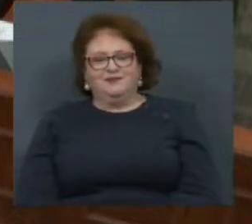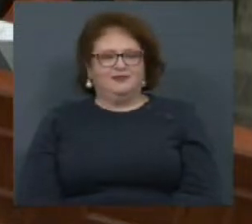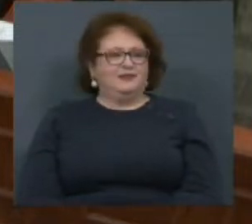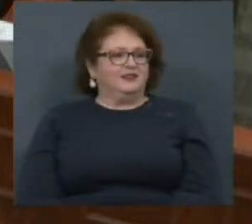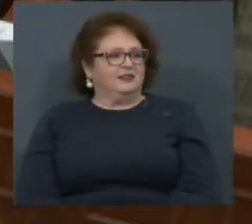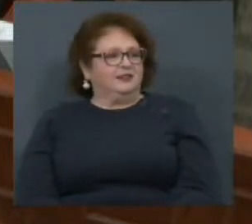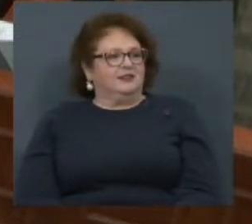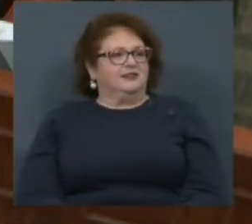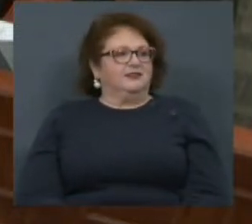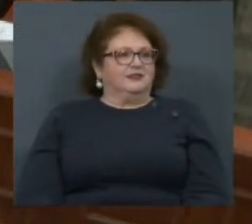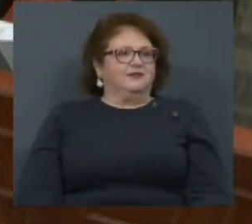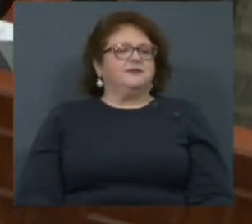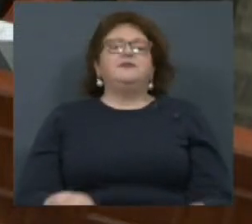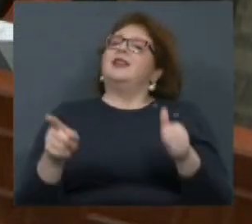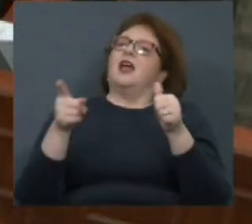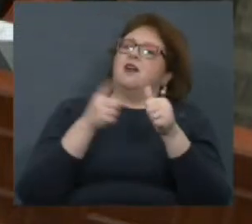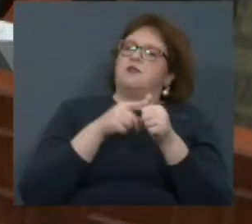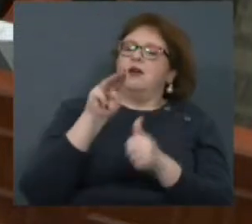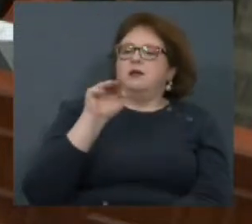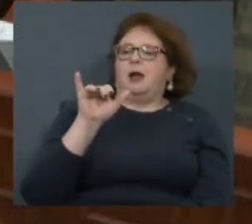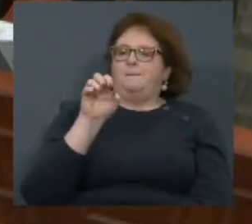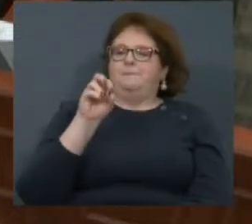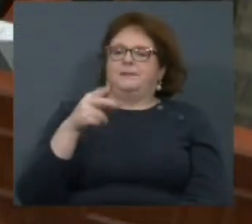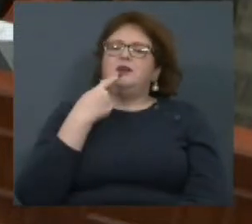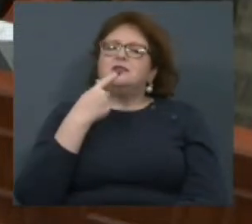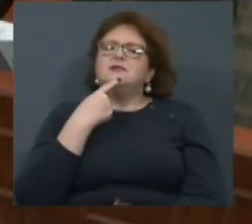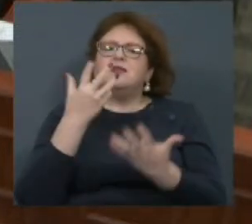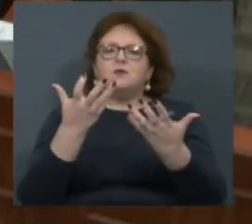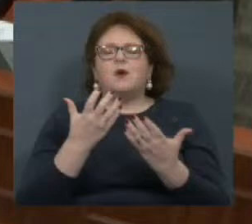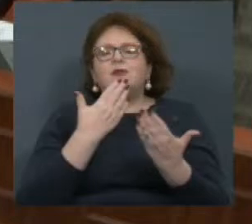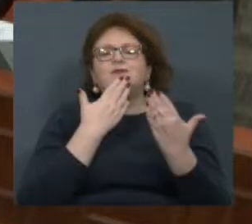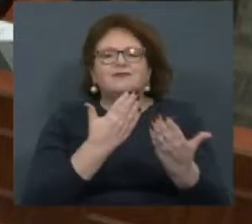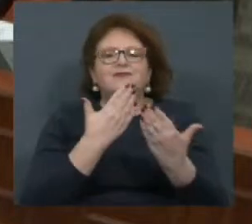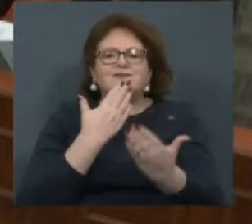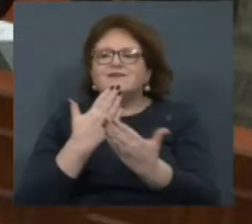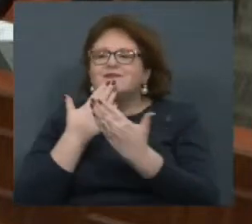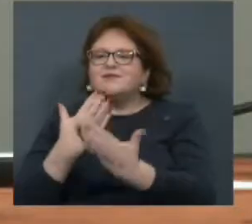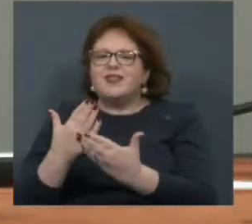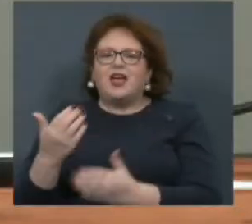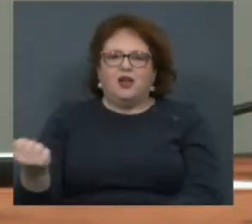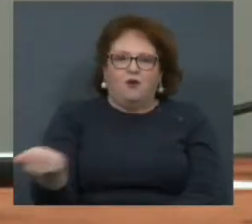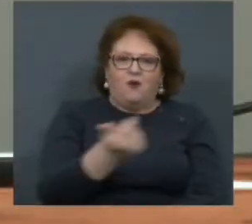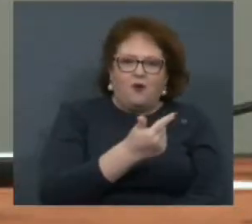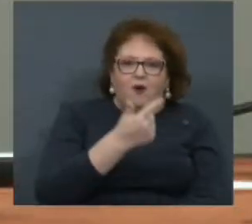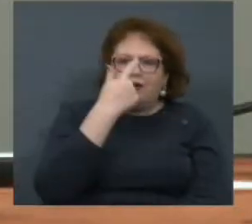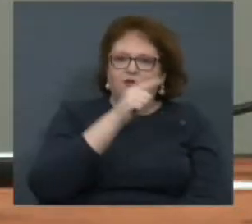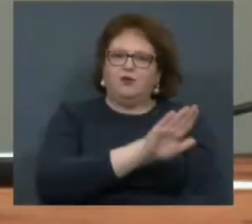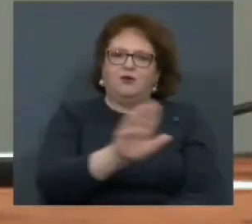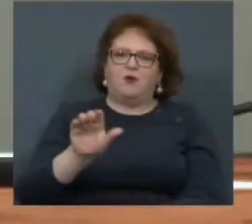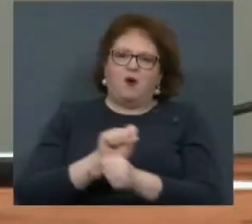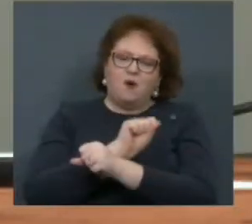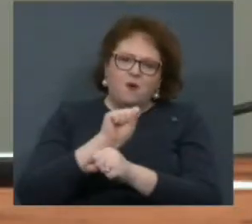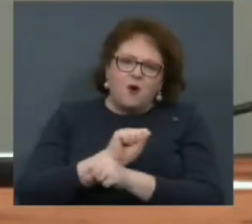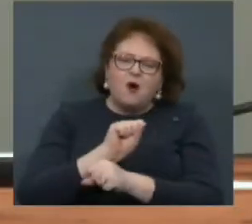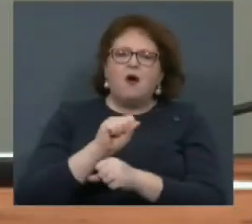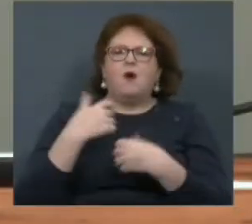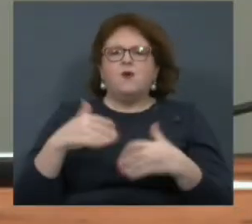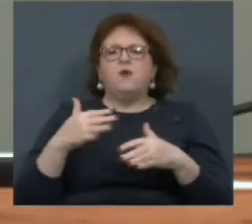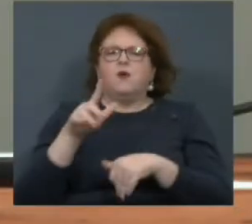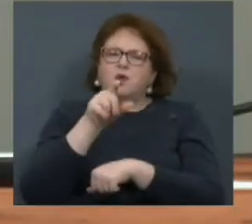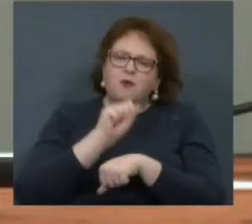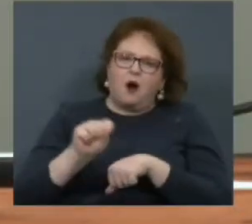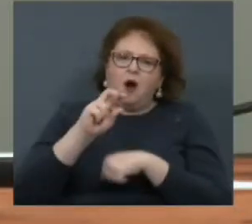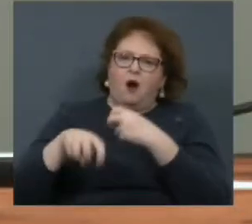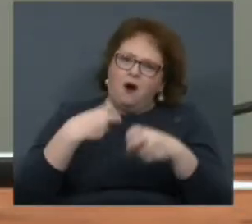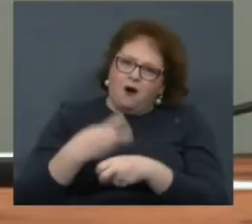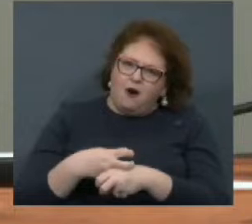First and foremost, we just want to share our appreciation to each of you for the hard work over the past year, the travel, but also